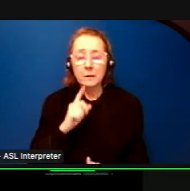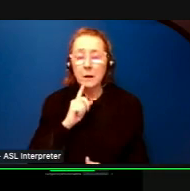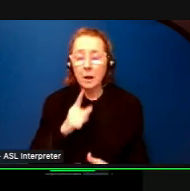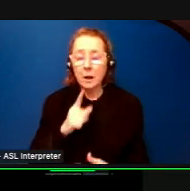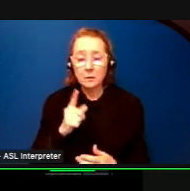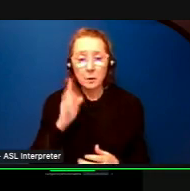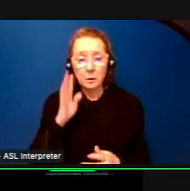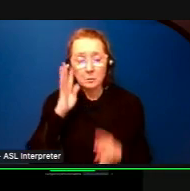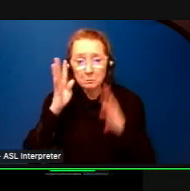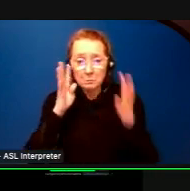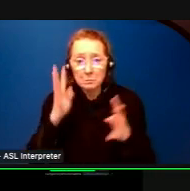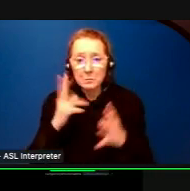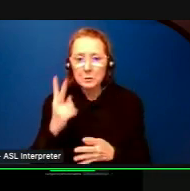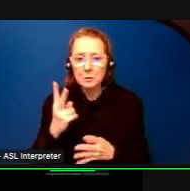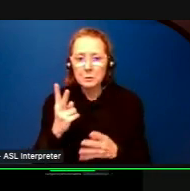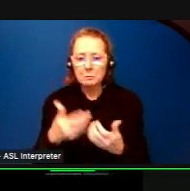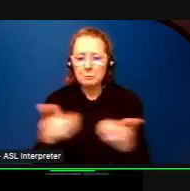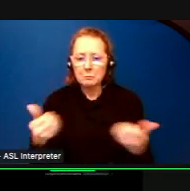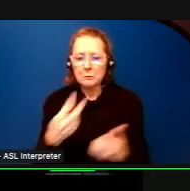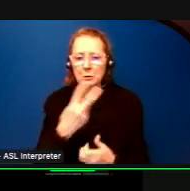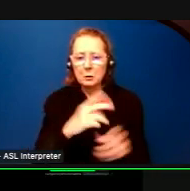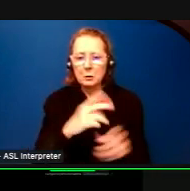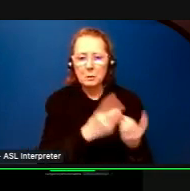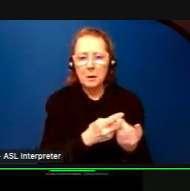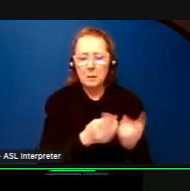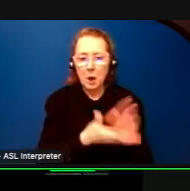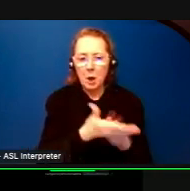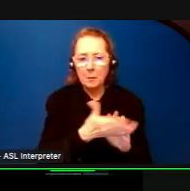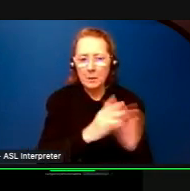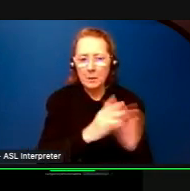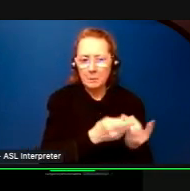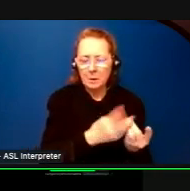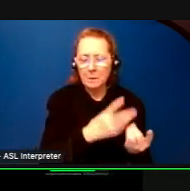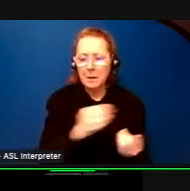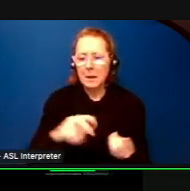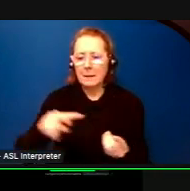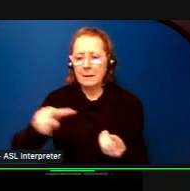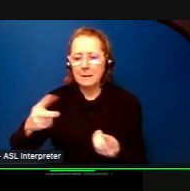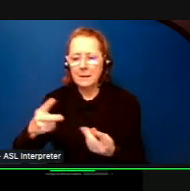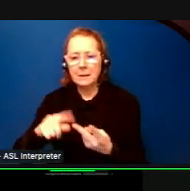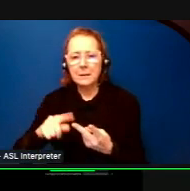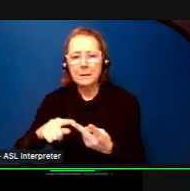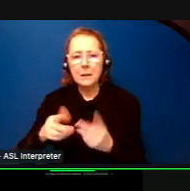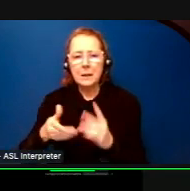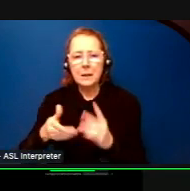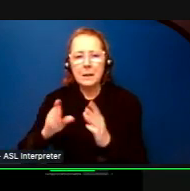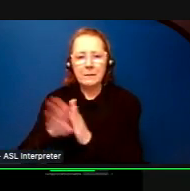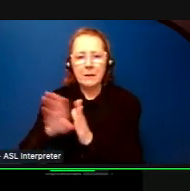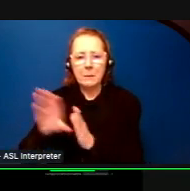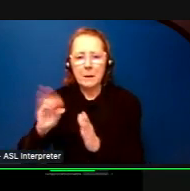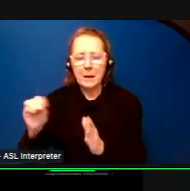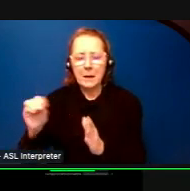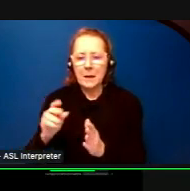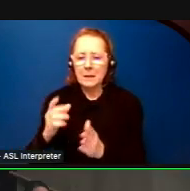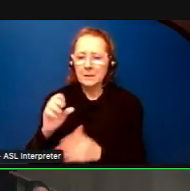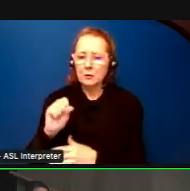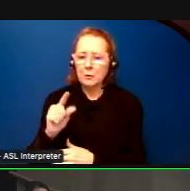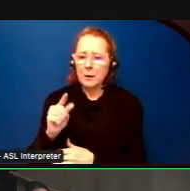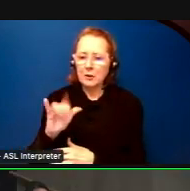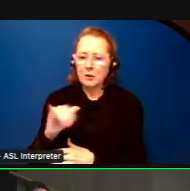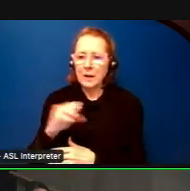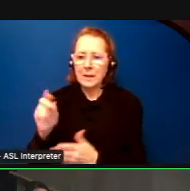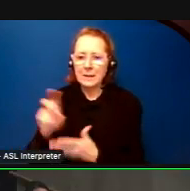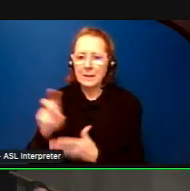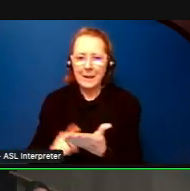into two departments, one of which is the operations department, and the other is development and strategy and design. In